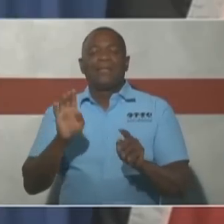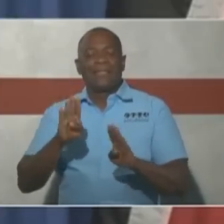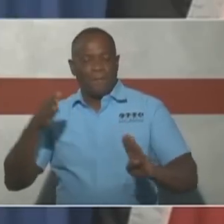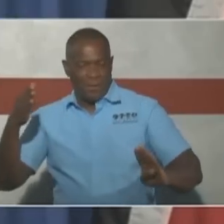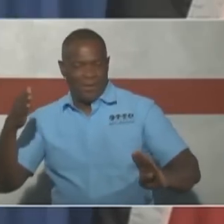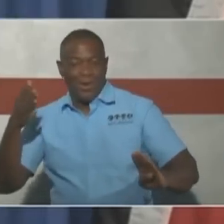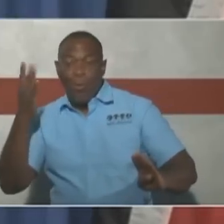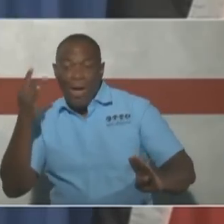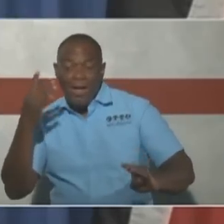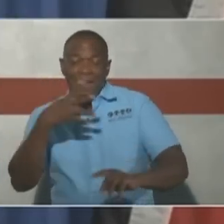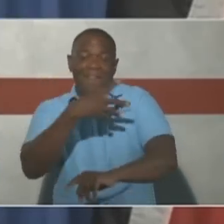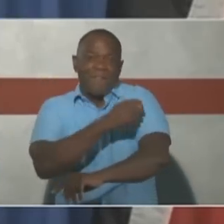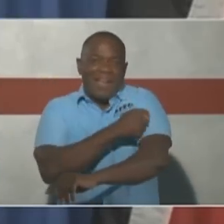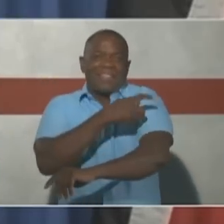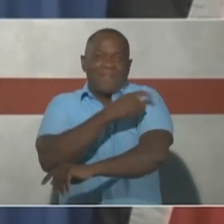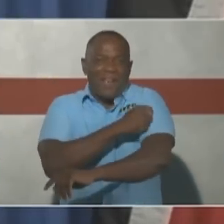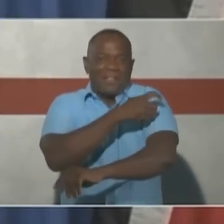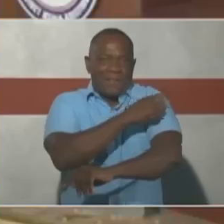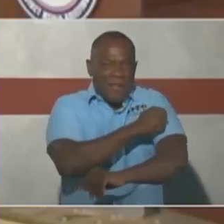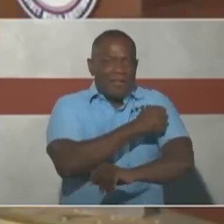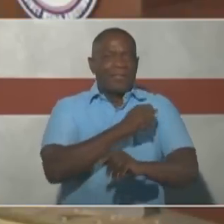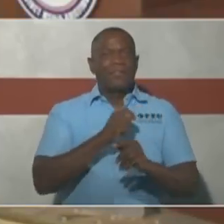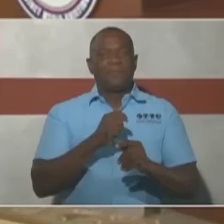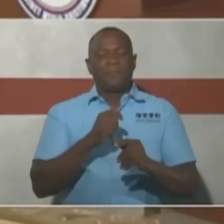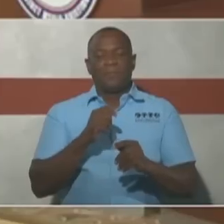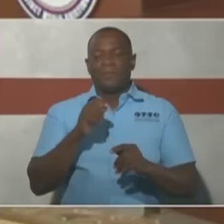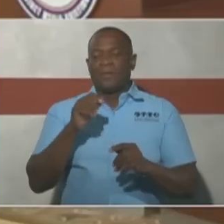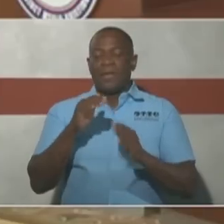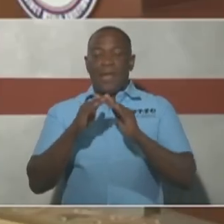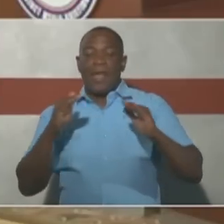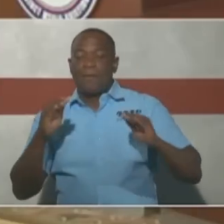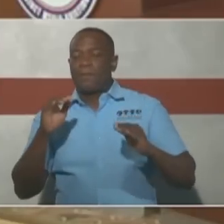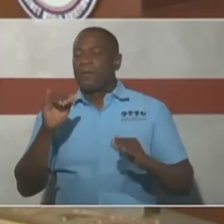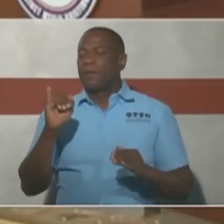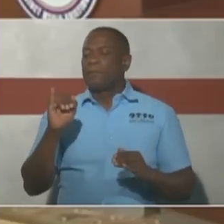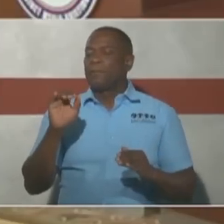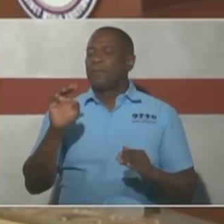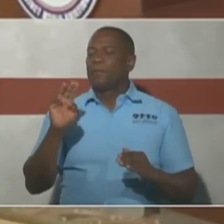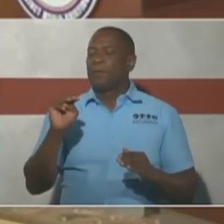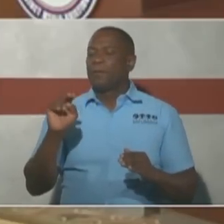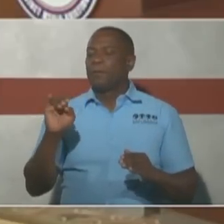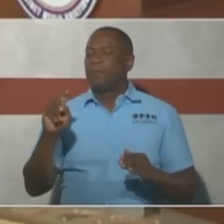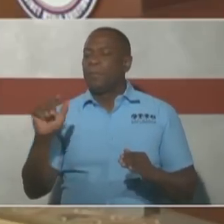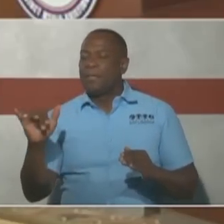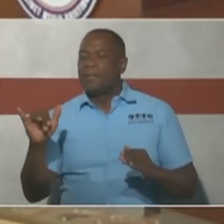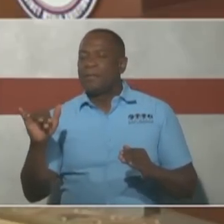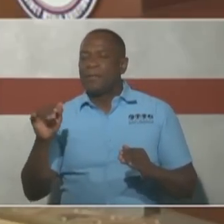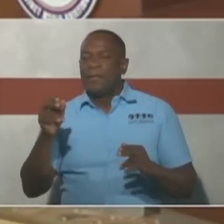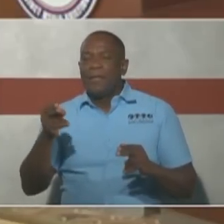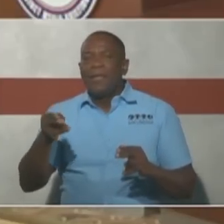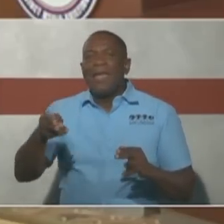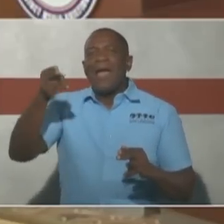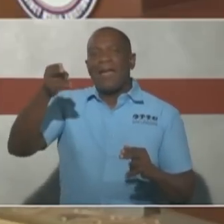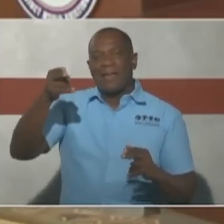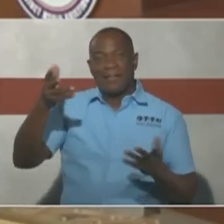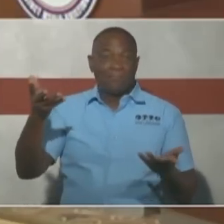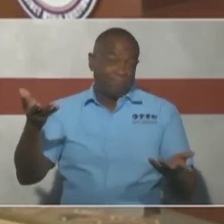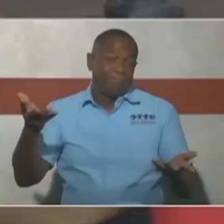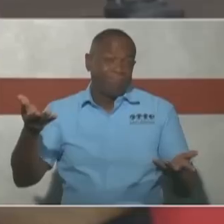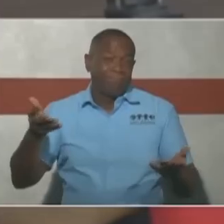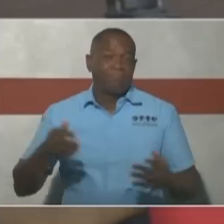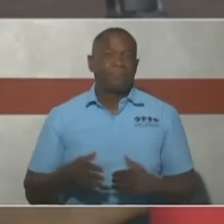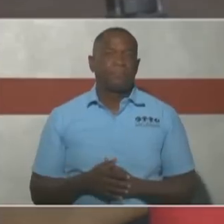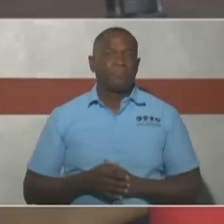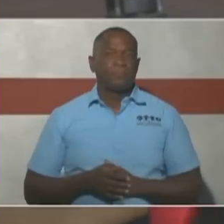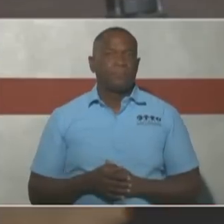country there, we can't shut off that on the variant that we know in China, when a new variant is in fact the most popular